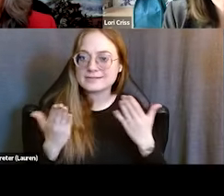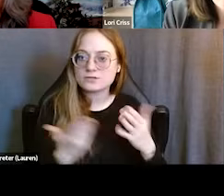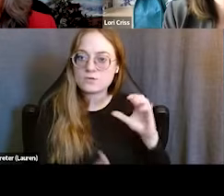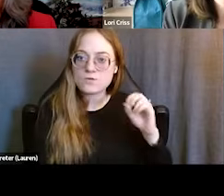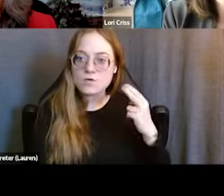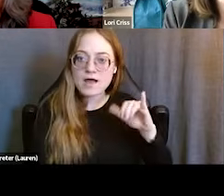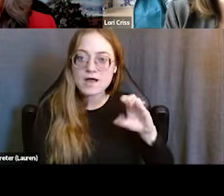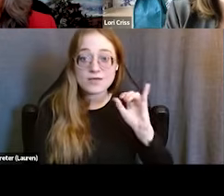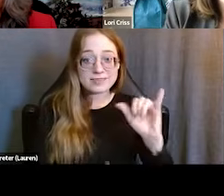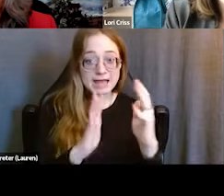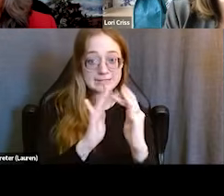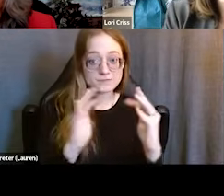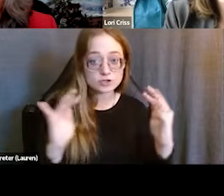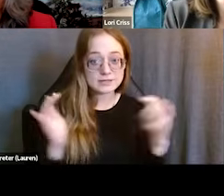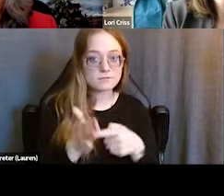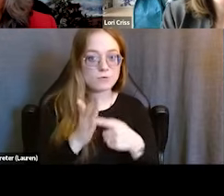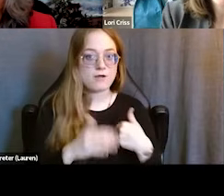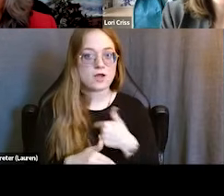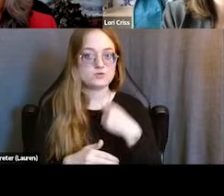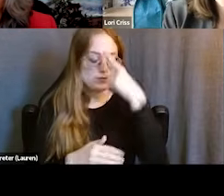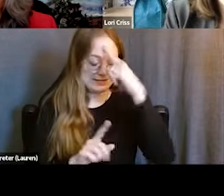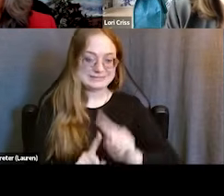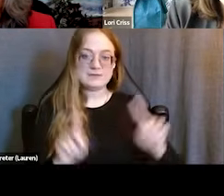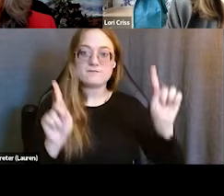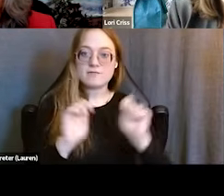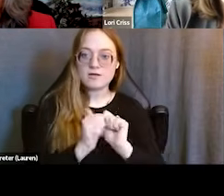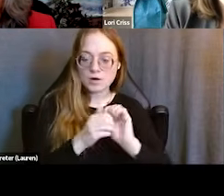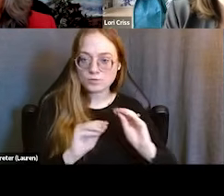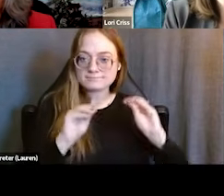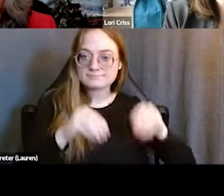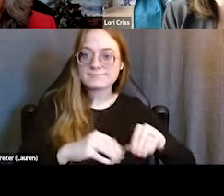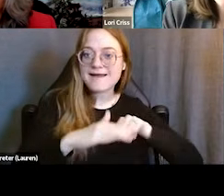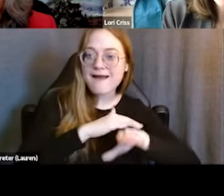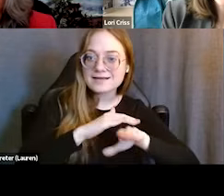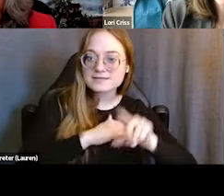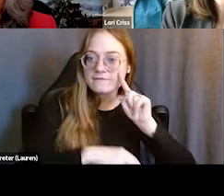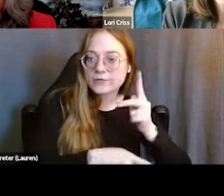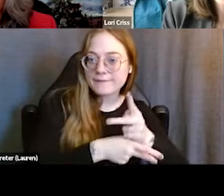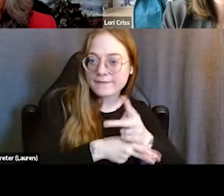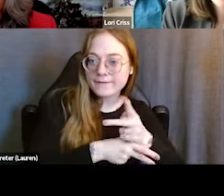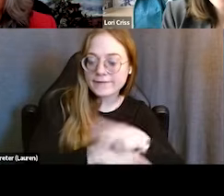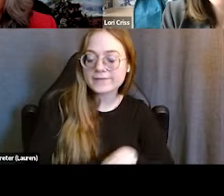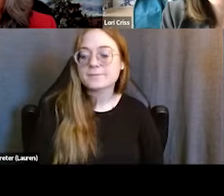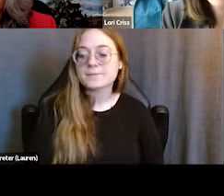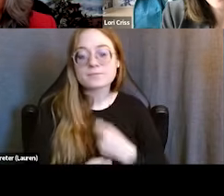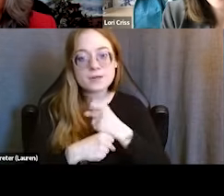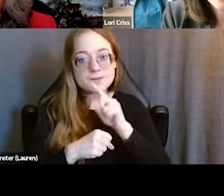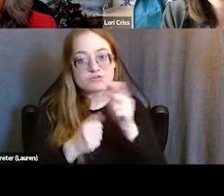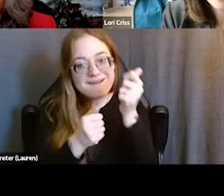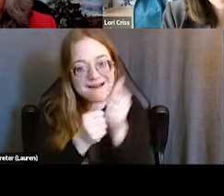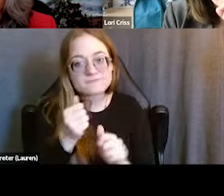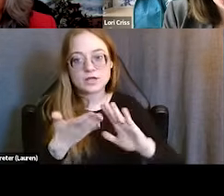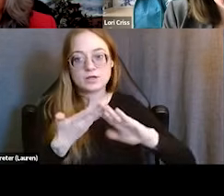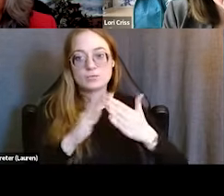diversity requires us to really think differently about how to implement access to care and to make sure that every community is